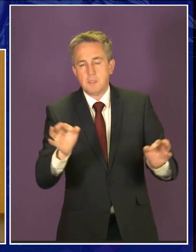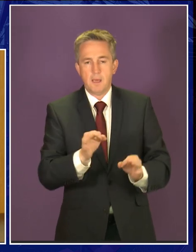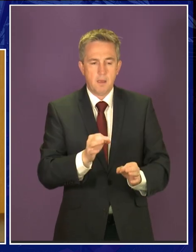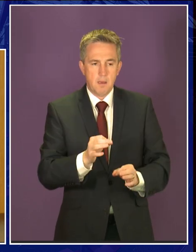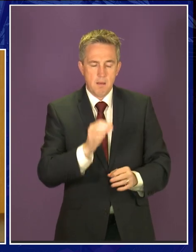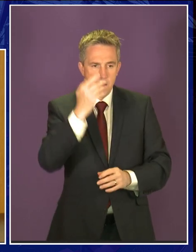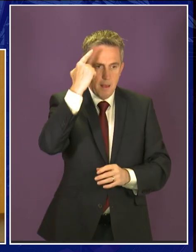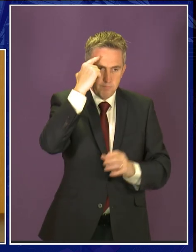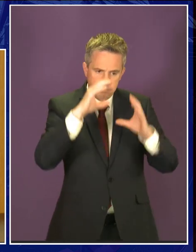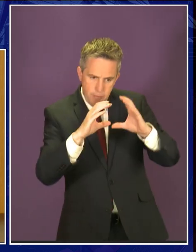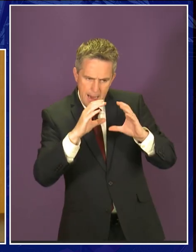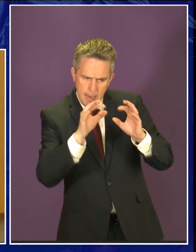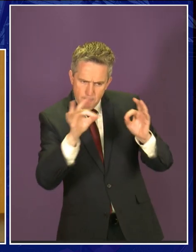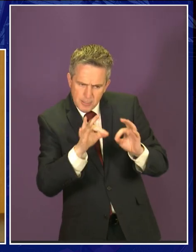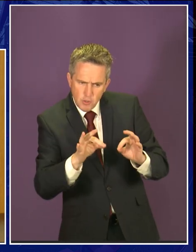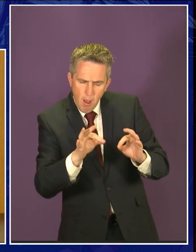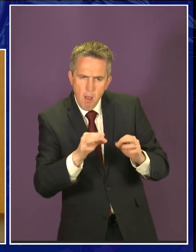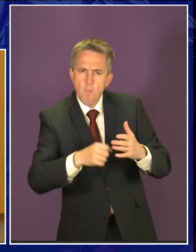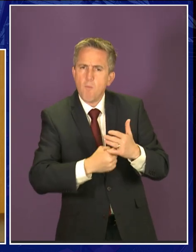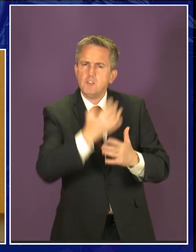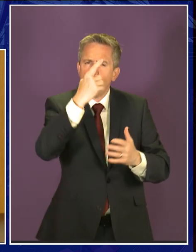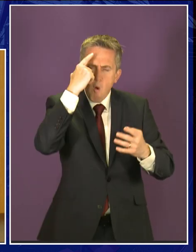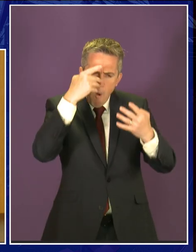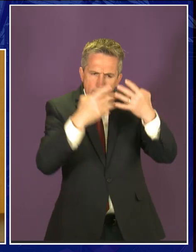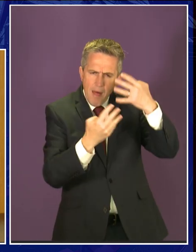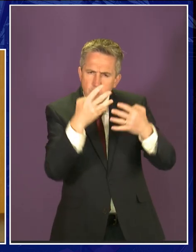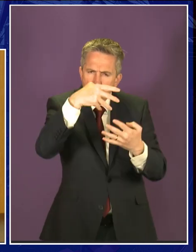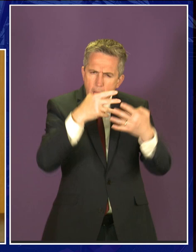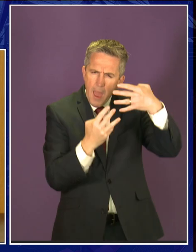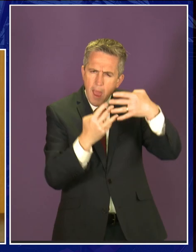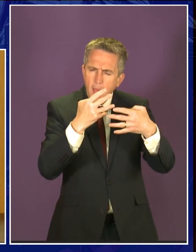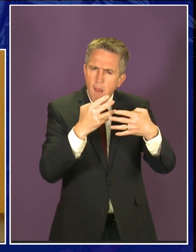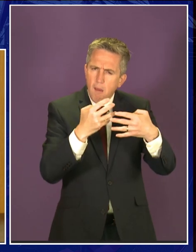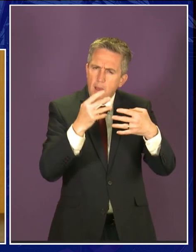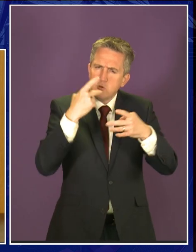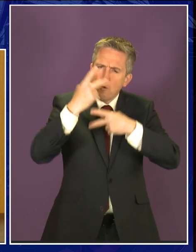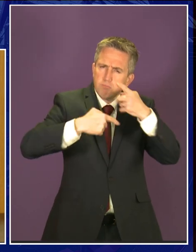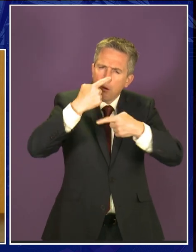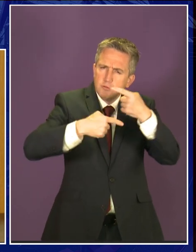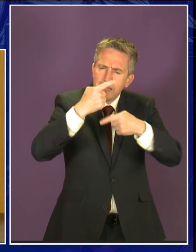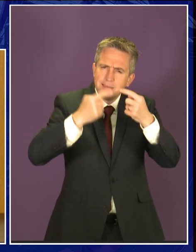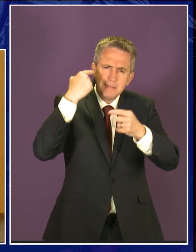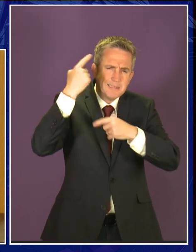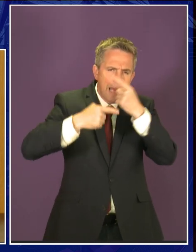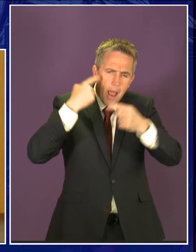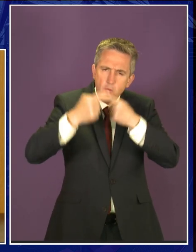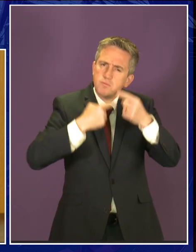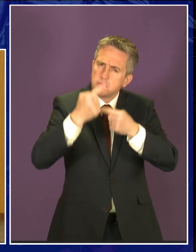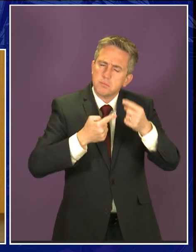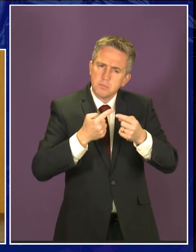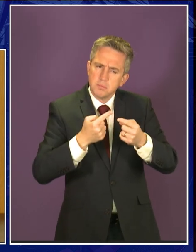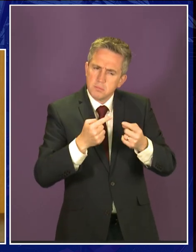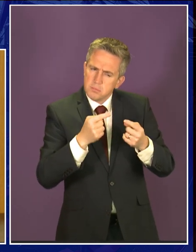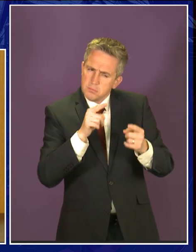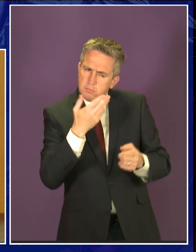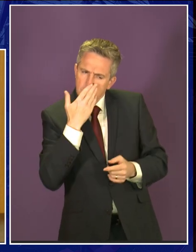more mature brain auditory pathways, meaning they are better at processing all kinds of sounds. They also show significantly